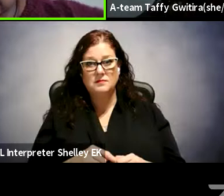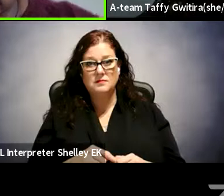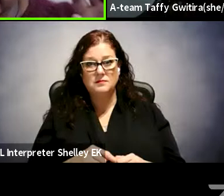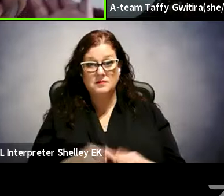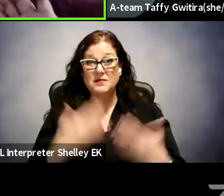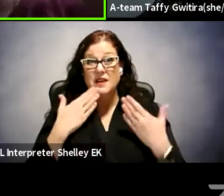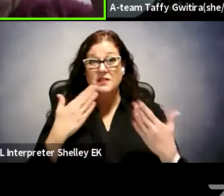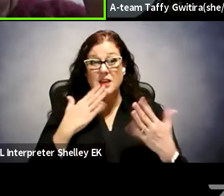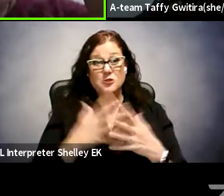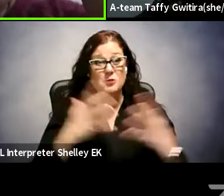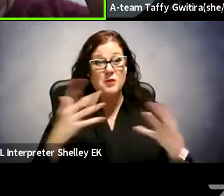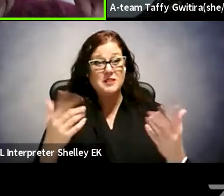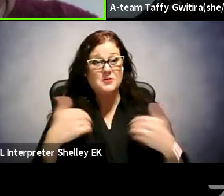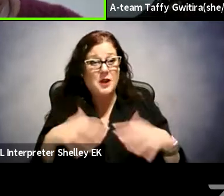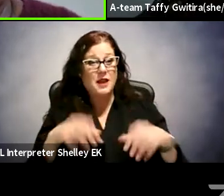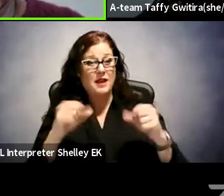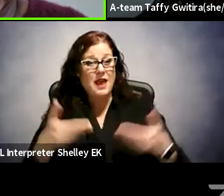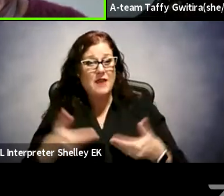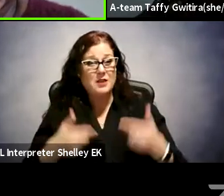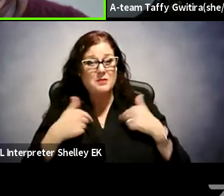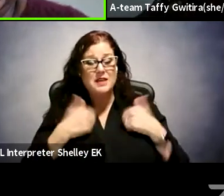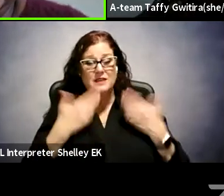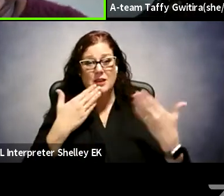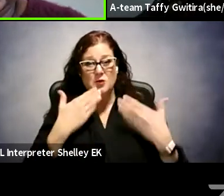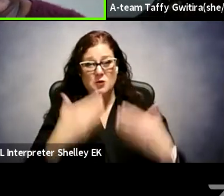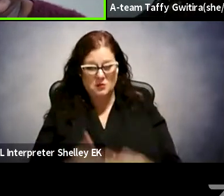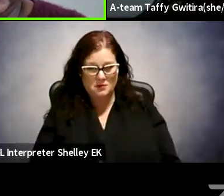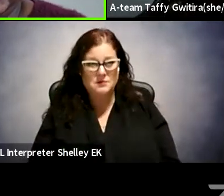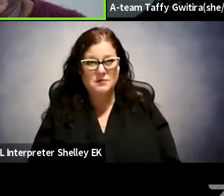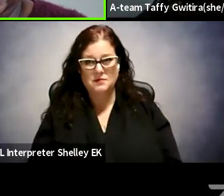Thank you all so much for having me.